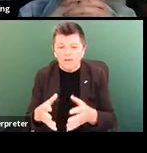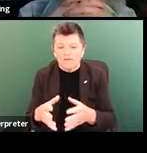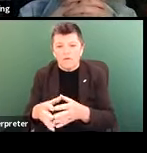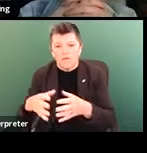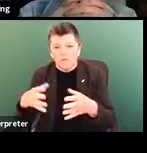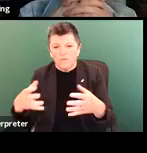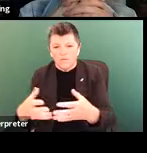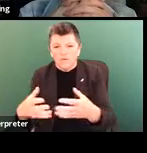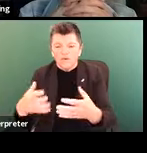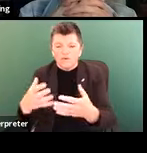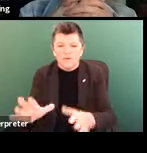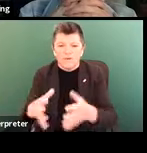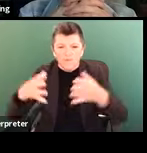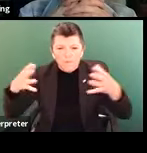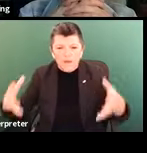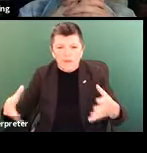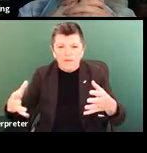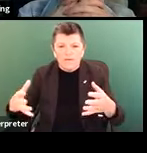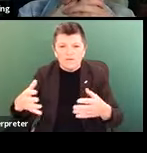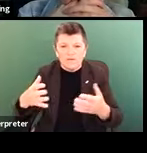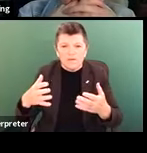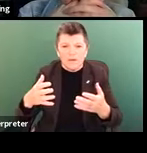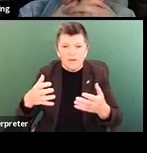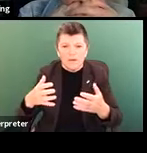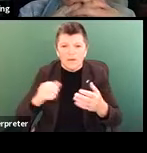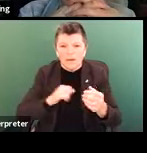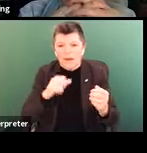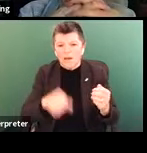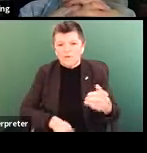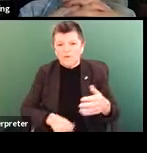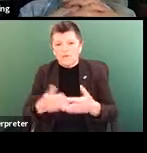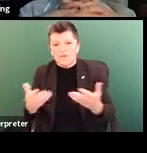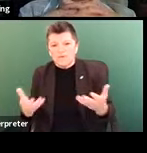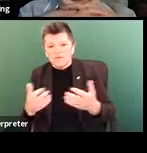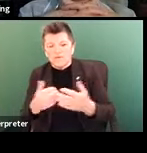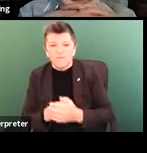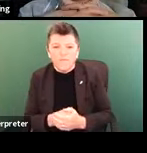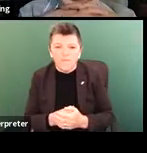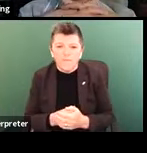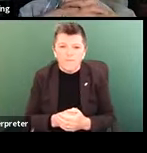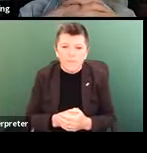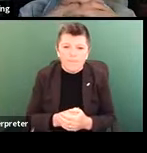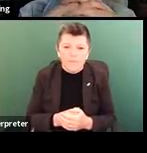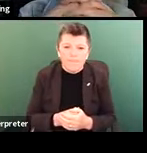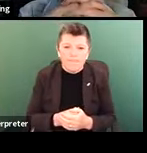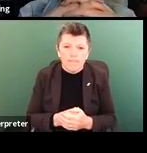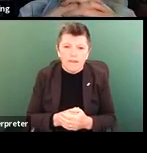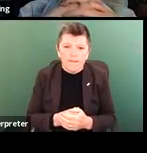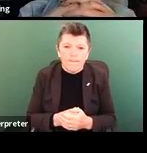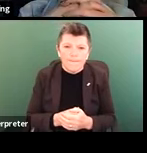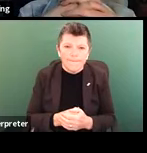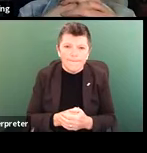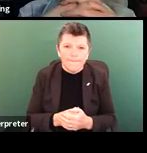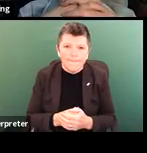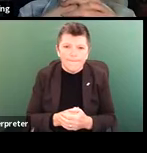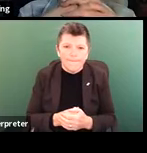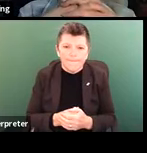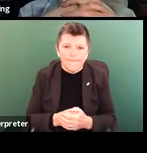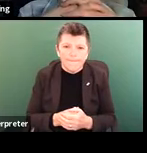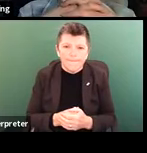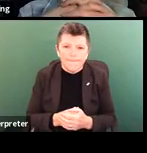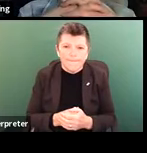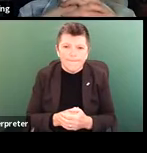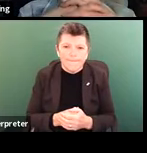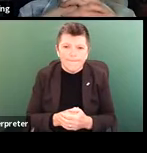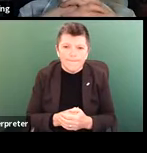like a Samsung and SK. So just very